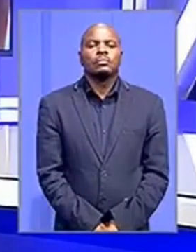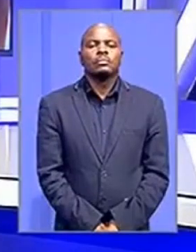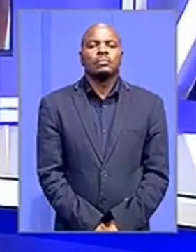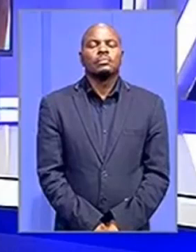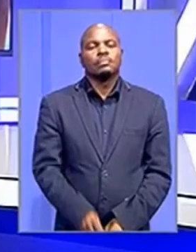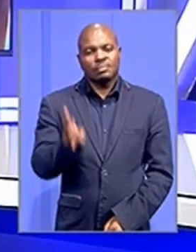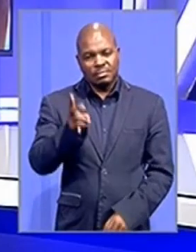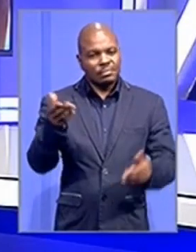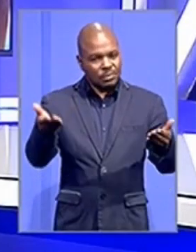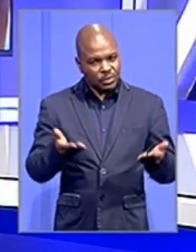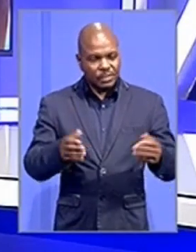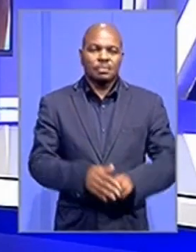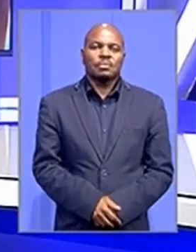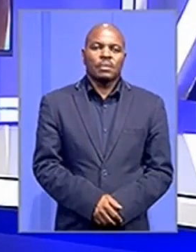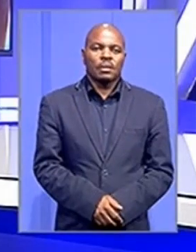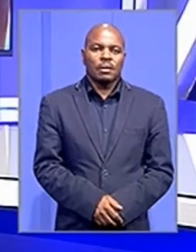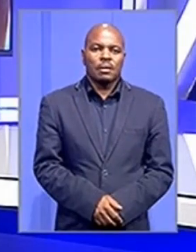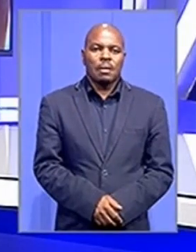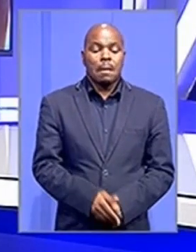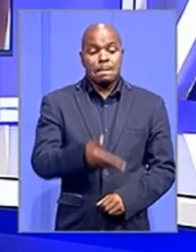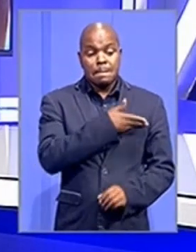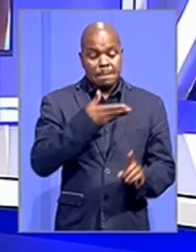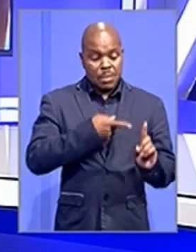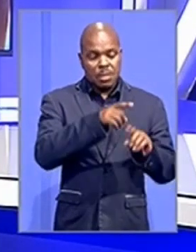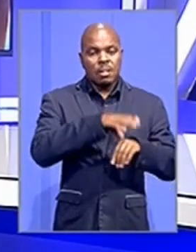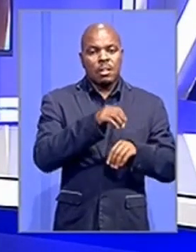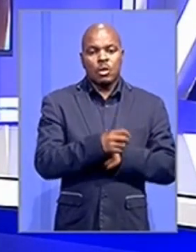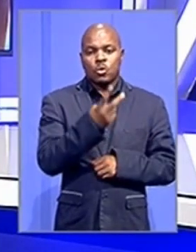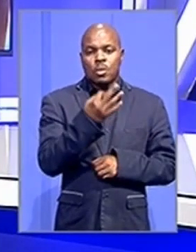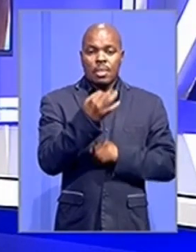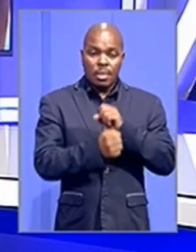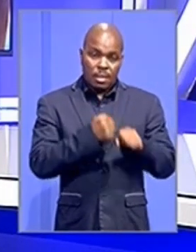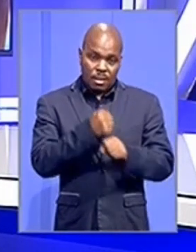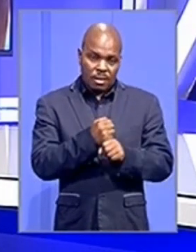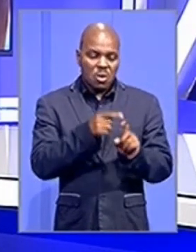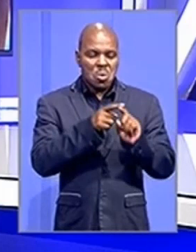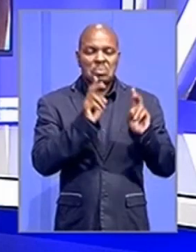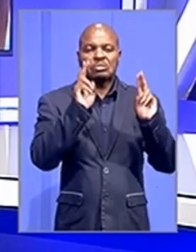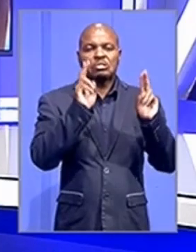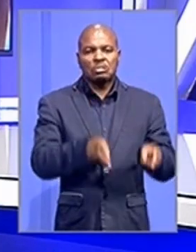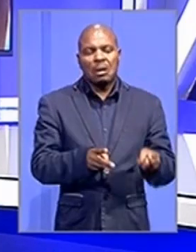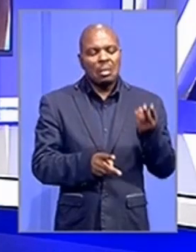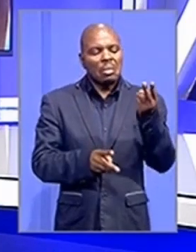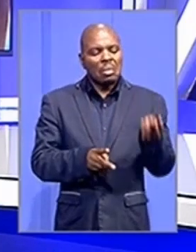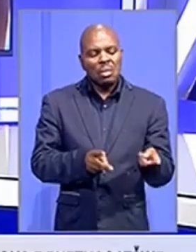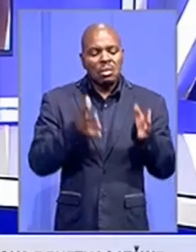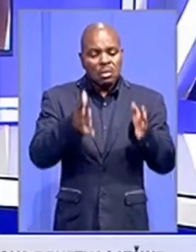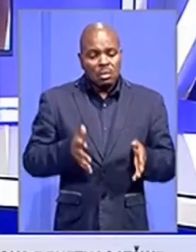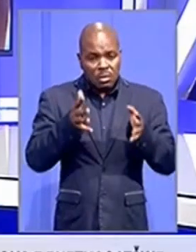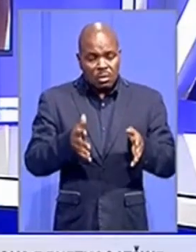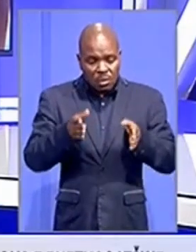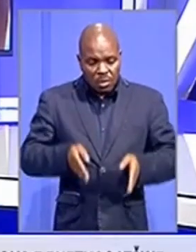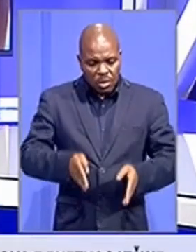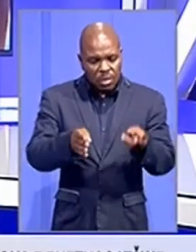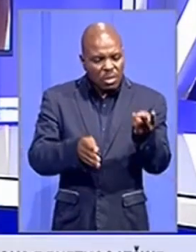Re a le amogela balapa la bomosadi wa mengwage 23 yo setopo sa gagwe se humanwego se